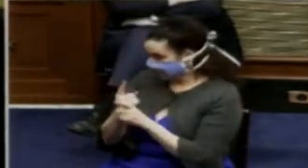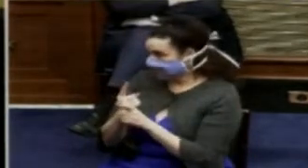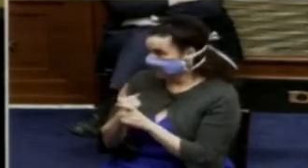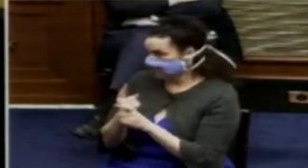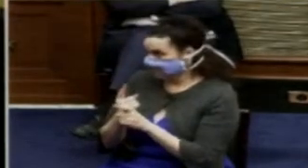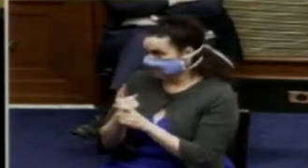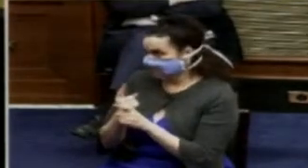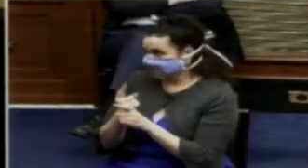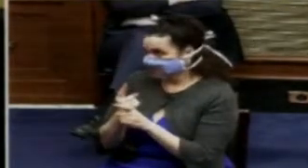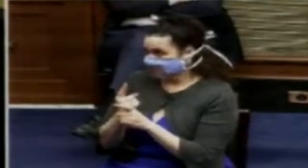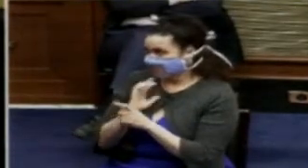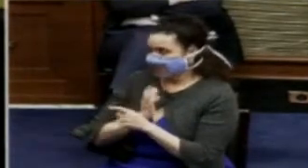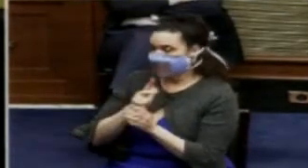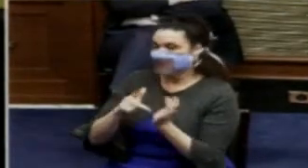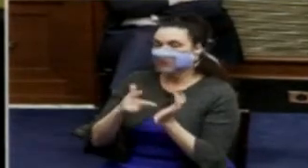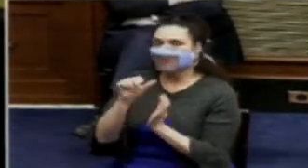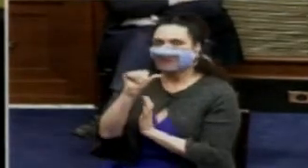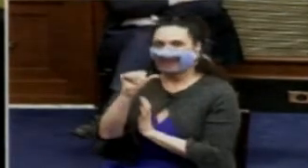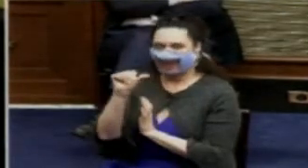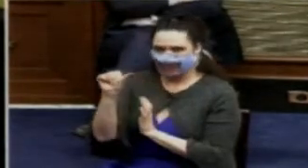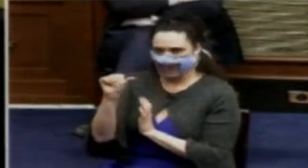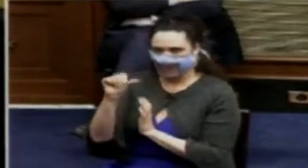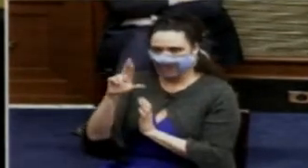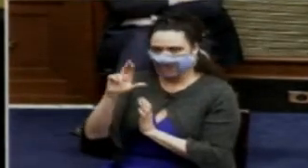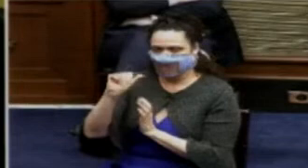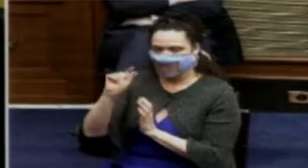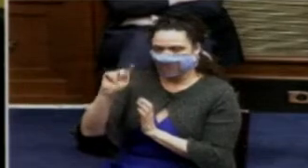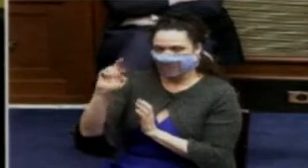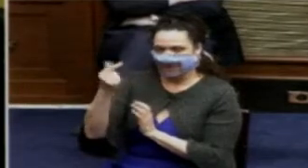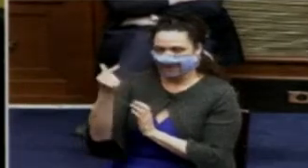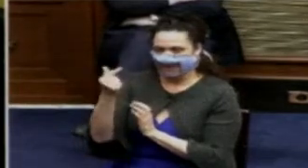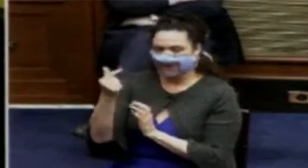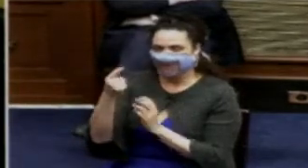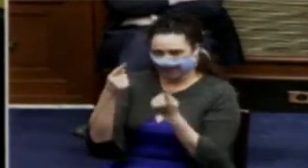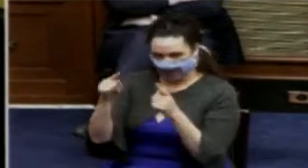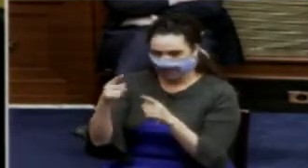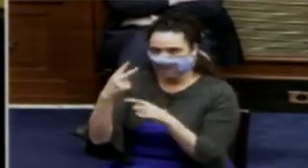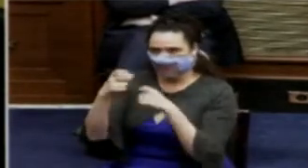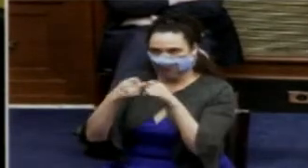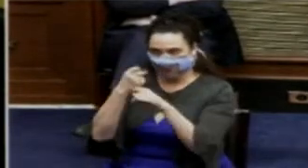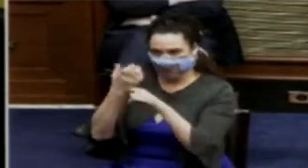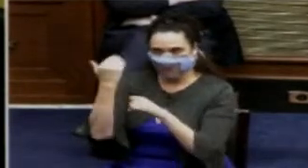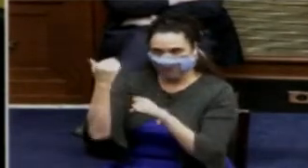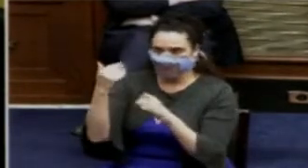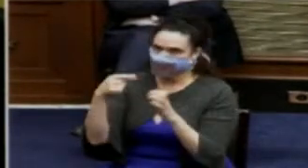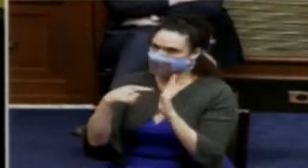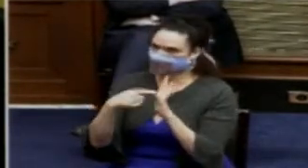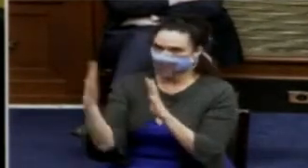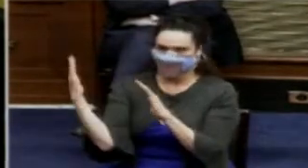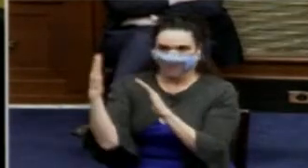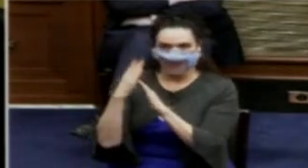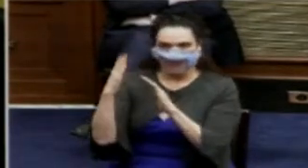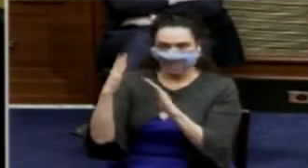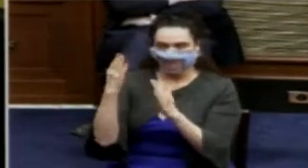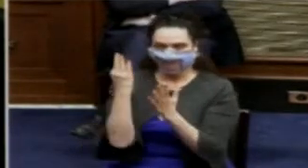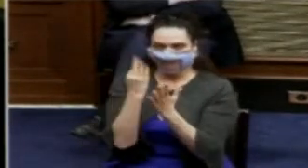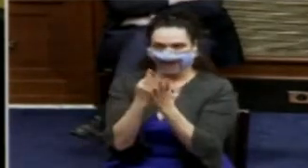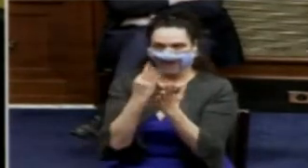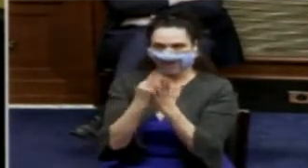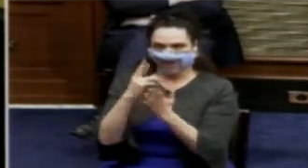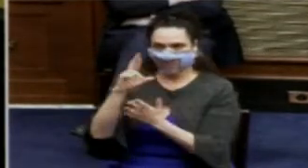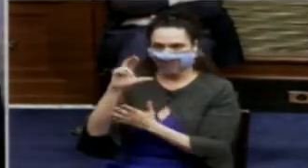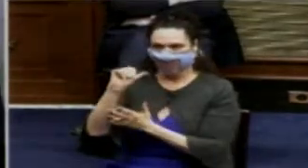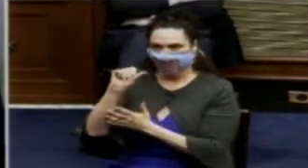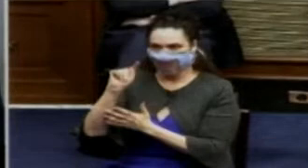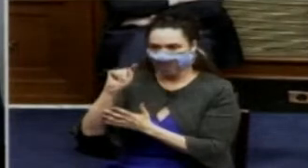our AAA credit rating that was granted a few years ago is a reflection of that. Thank you. So I think